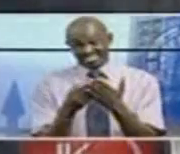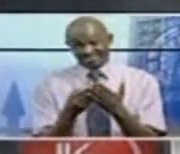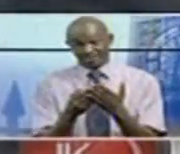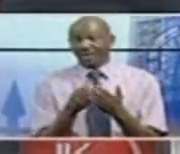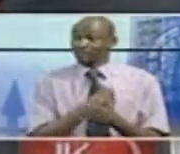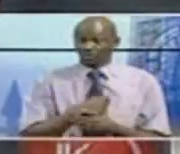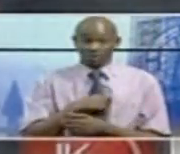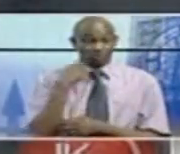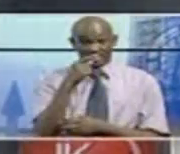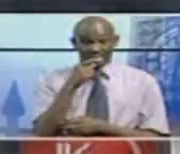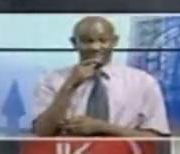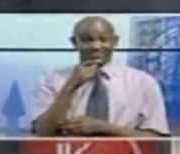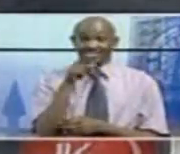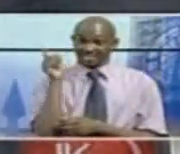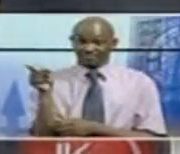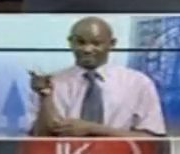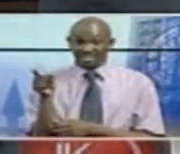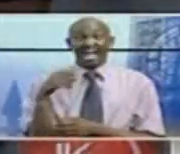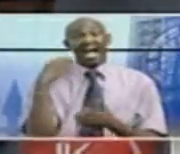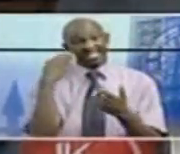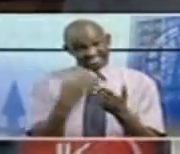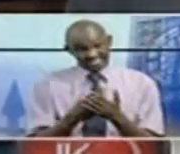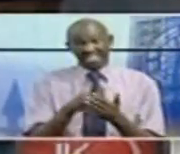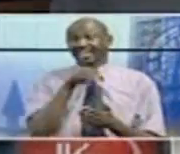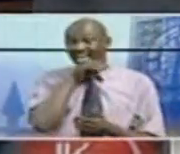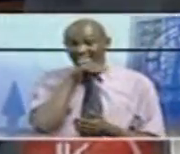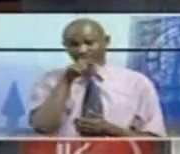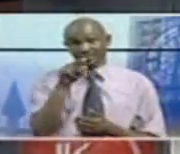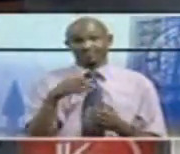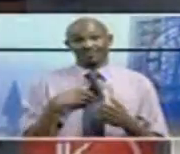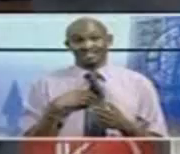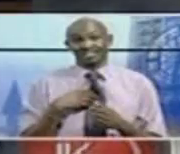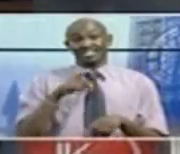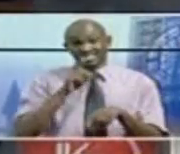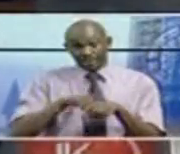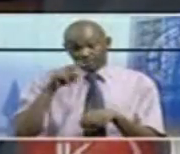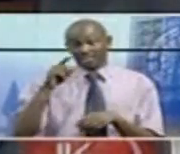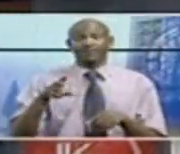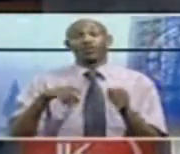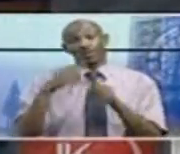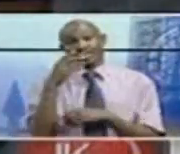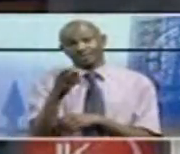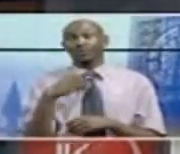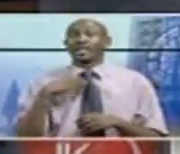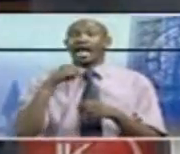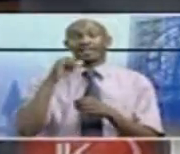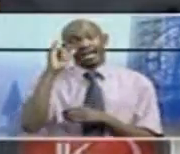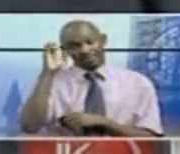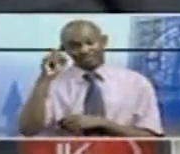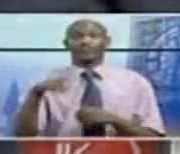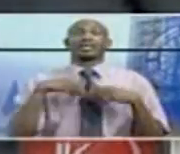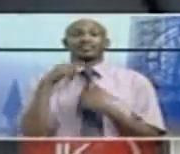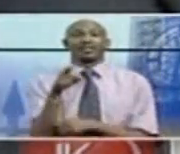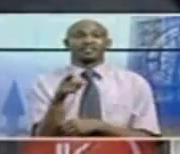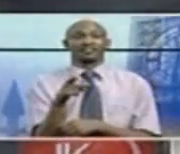Until I'm sorry to tell Jakoyo this, until Raila Odinga becomes president, that's when you are going to appreciate an independent electoral commission. Which brings me to